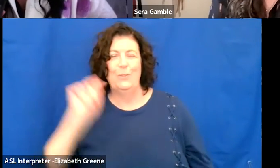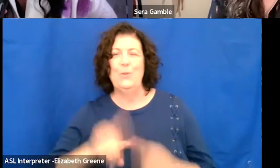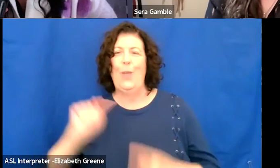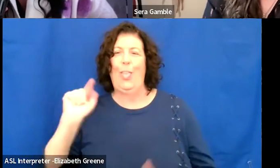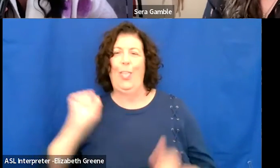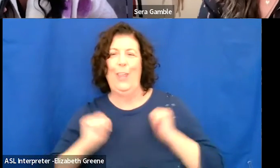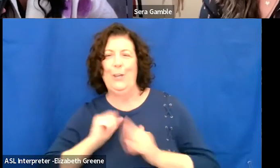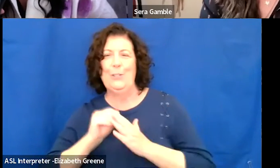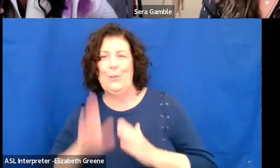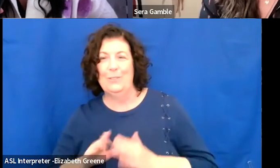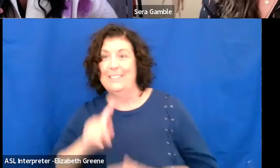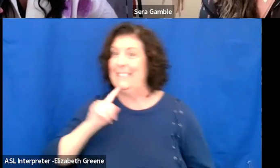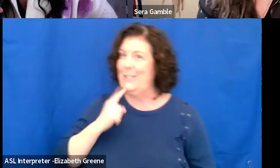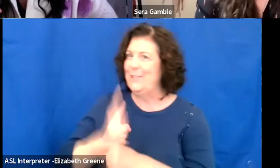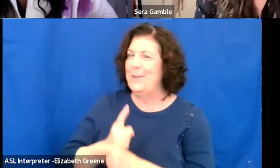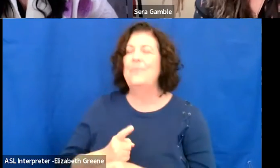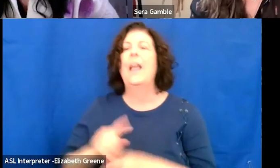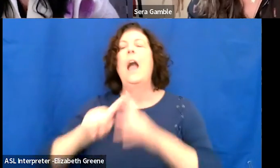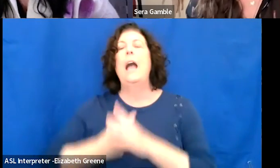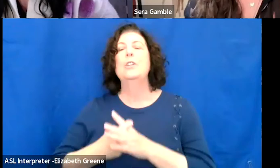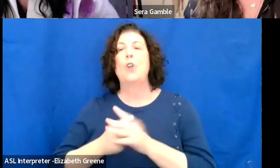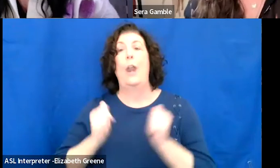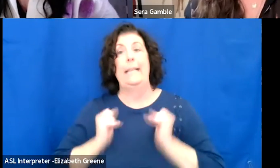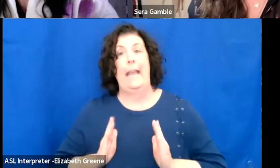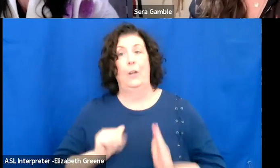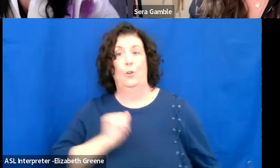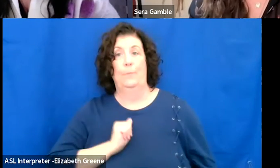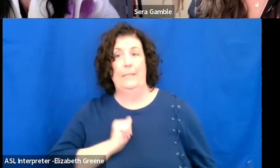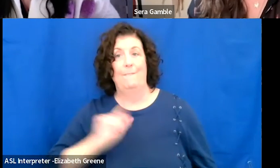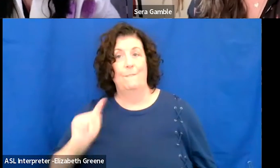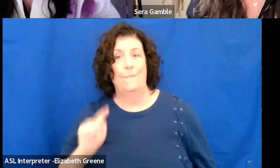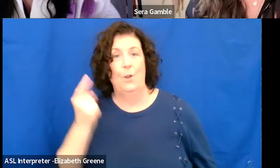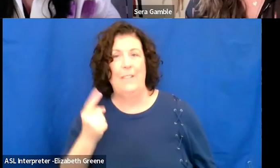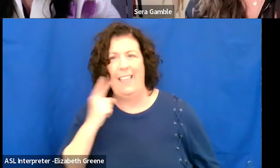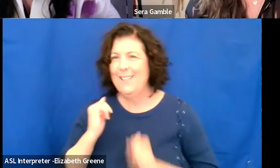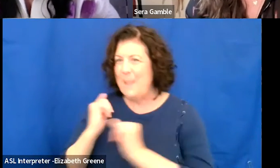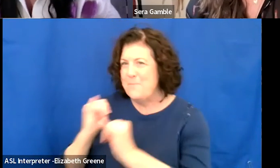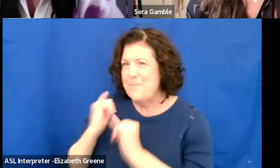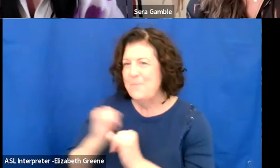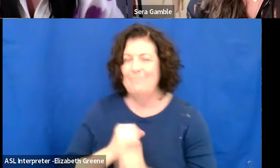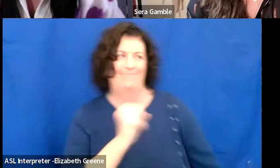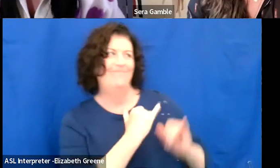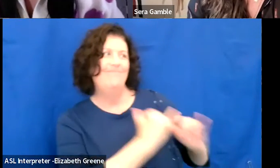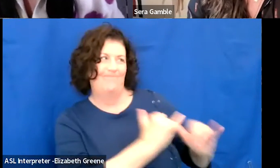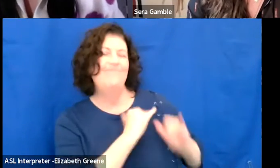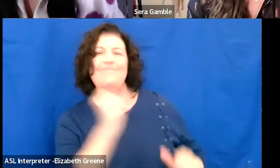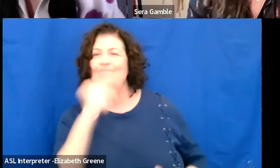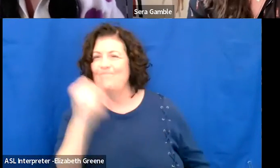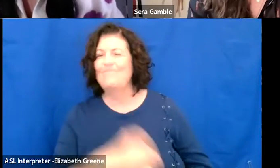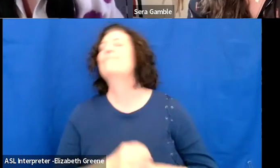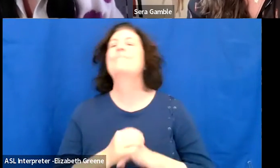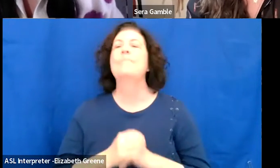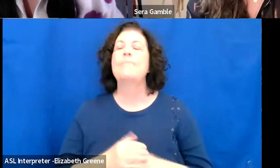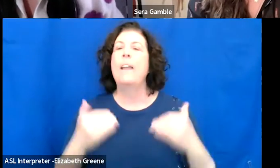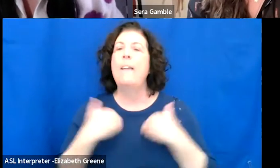Seriously. I started out writing screenplays. I started as an actor, actually. I think you and I have that in common. Yes, we do. You